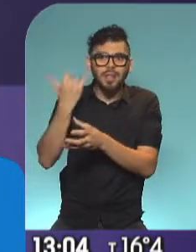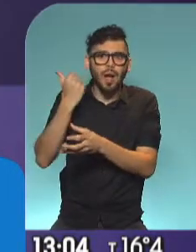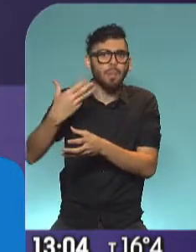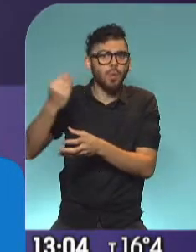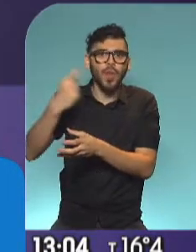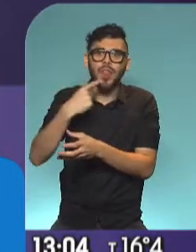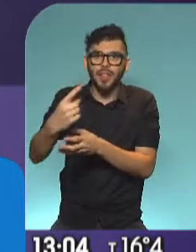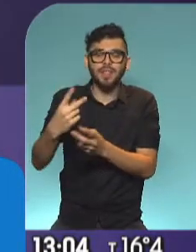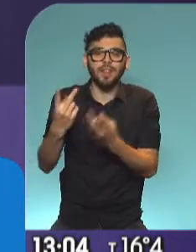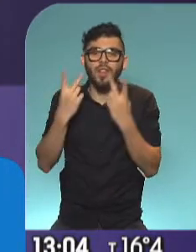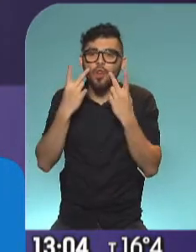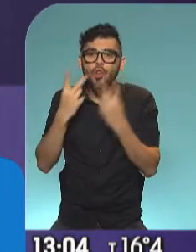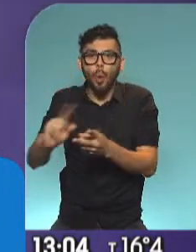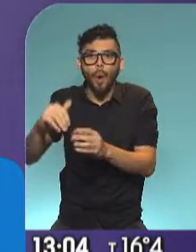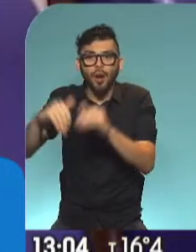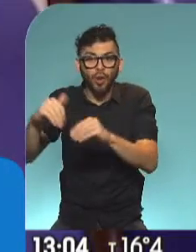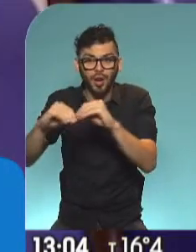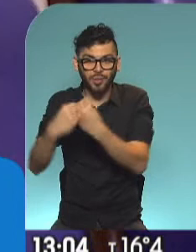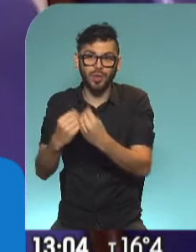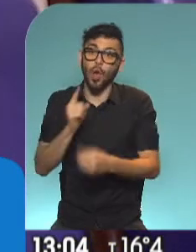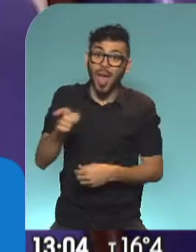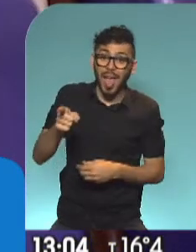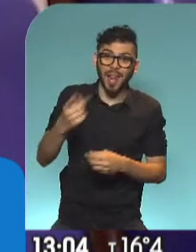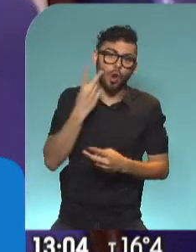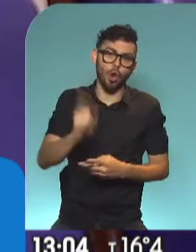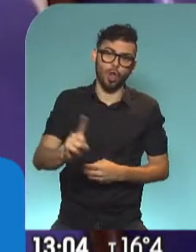they won't accept the results of an election.